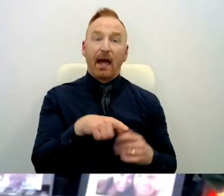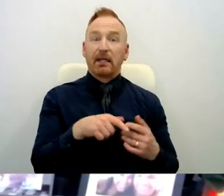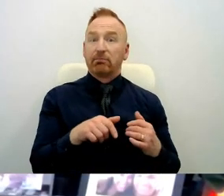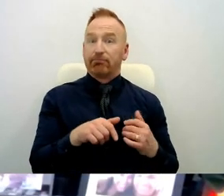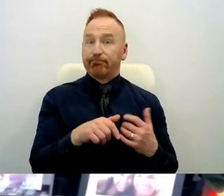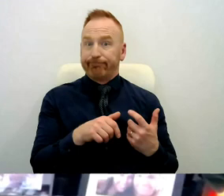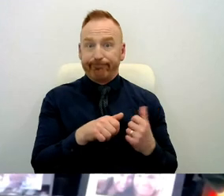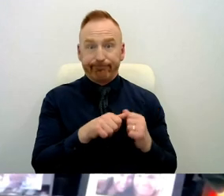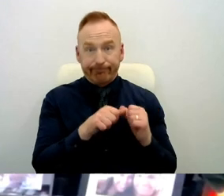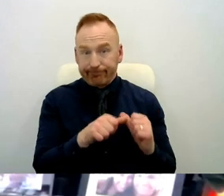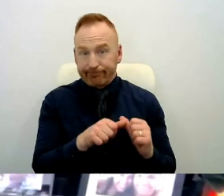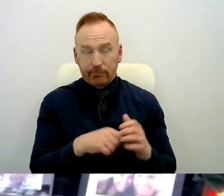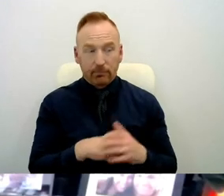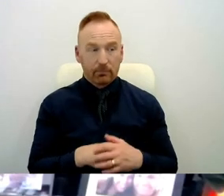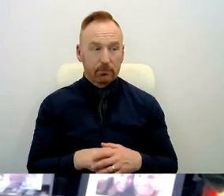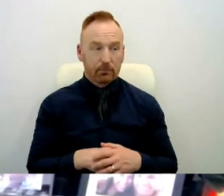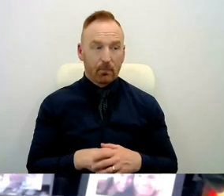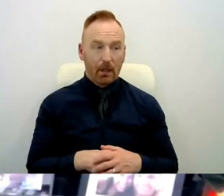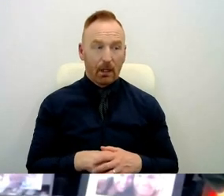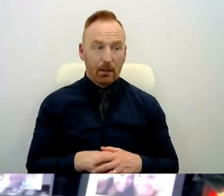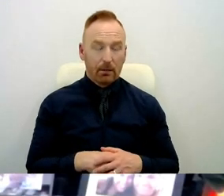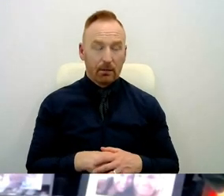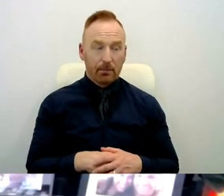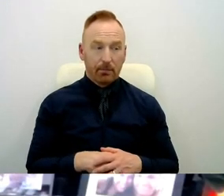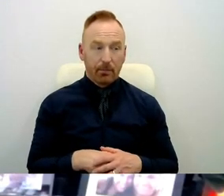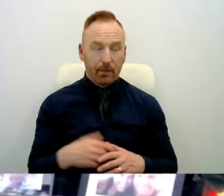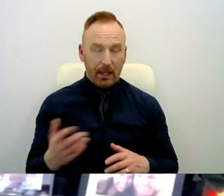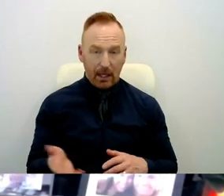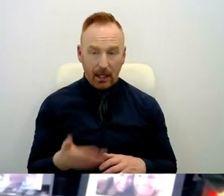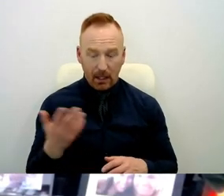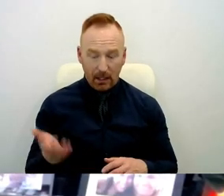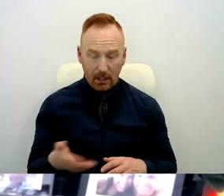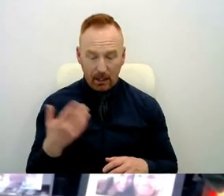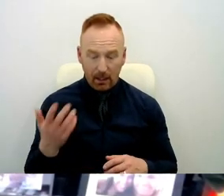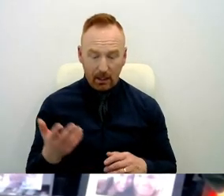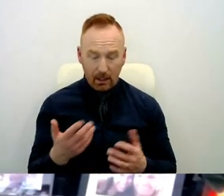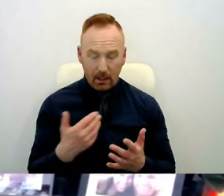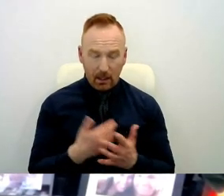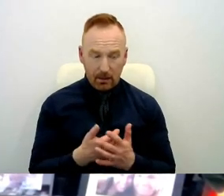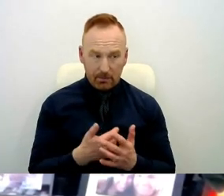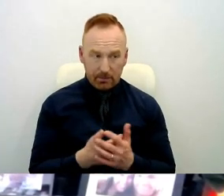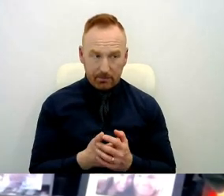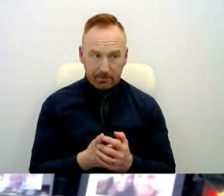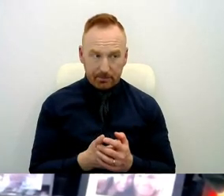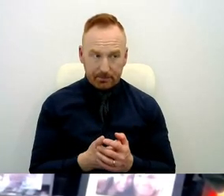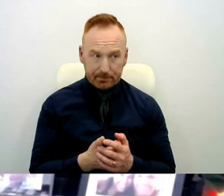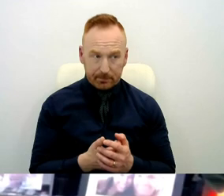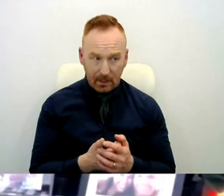continued and there are works that have taken place which